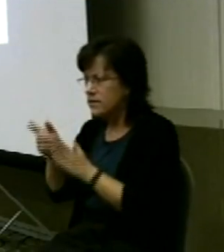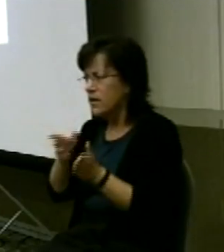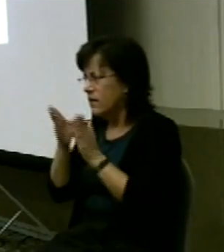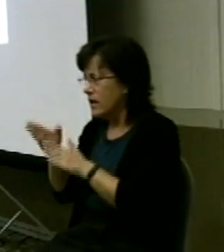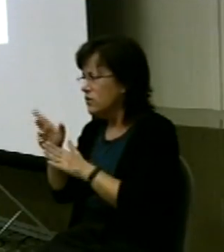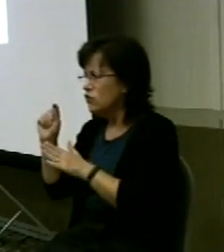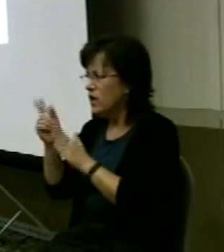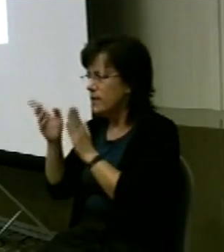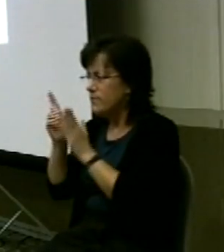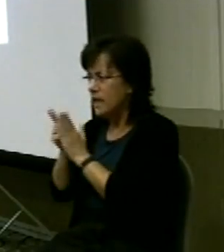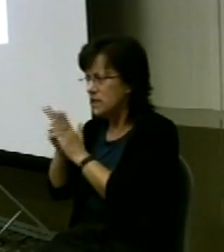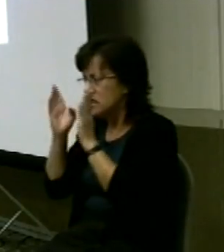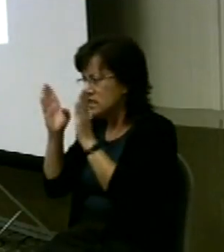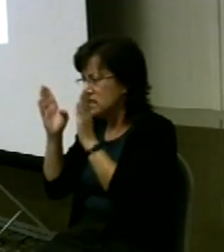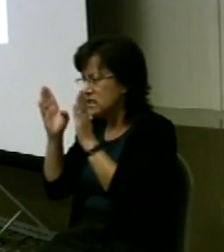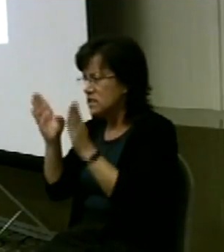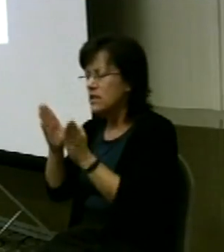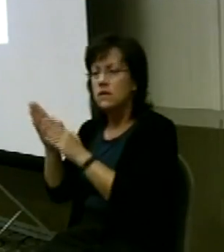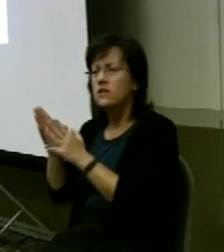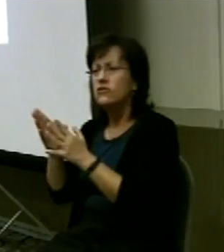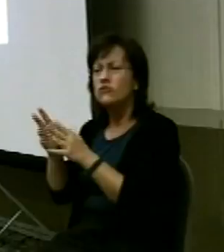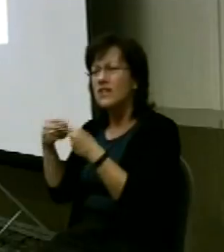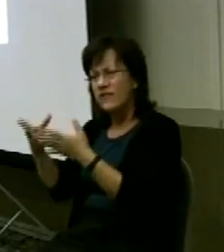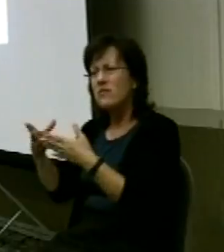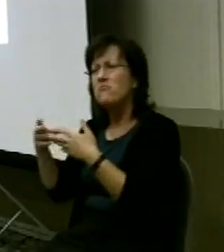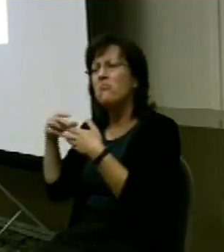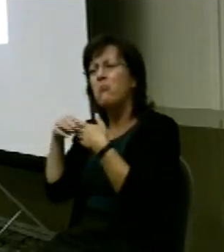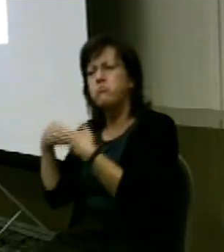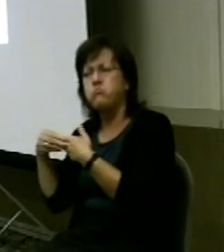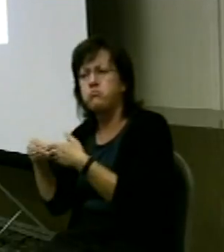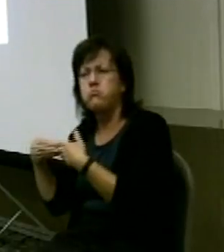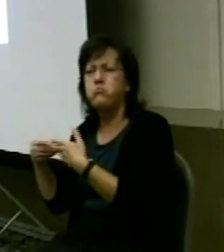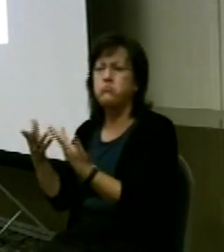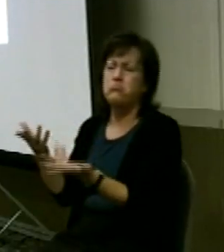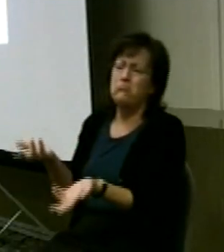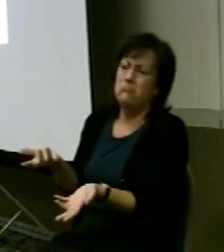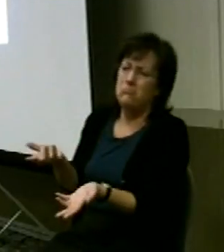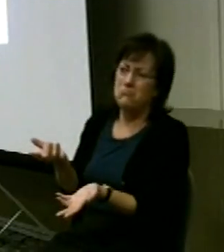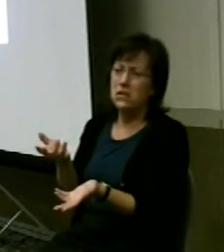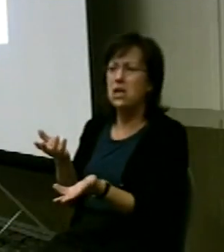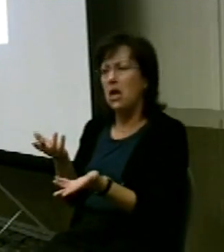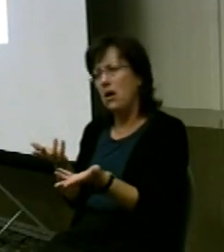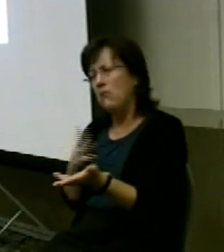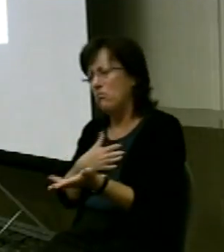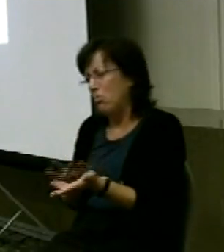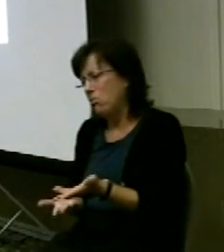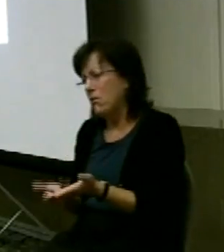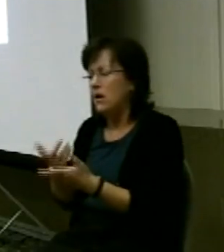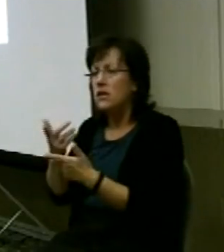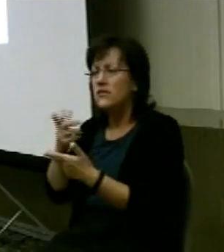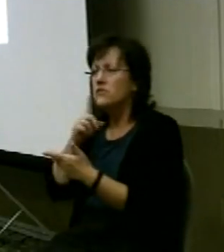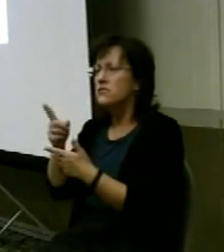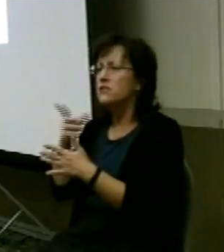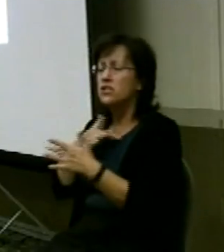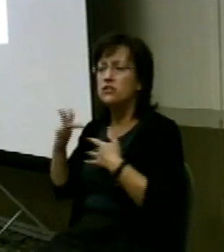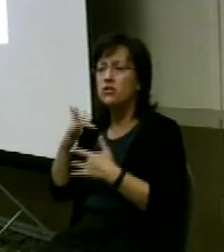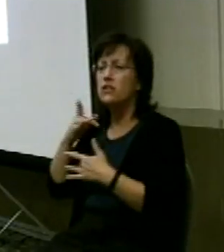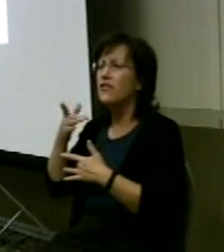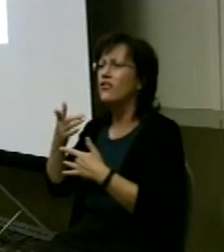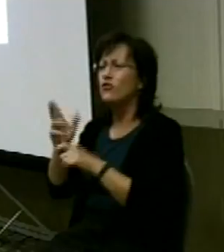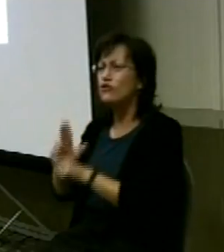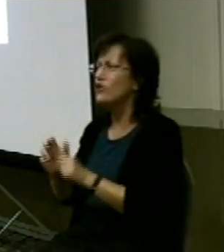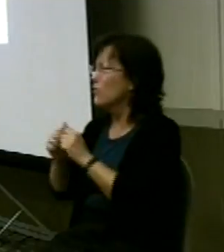minutes. And so just to give a little wiggle room and be conservative. Because if the concern was, I mean, these are usually with little